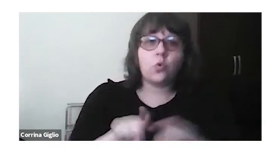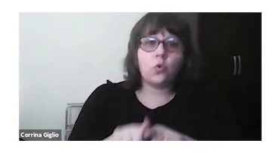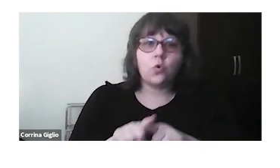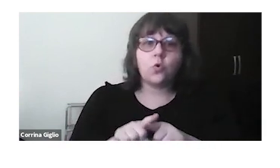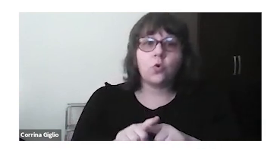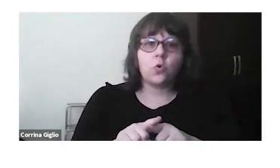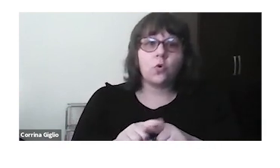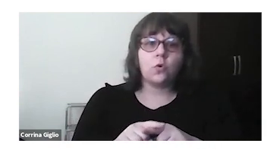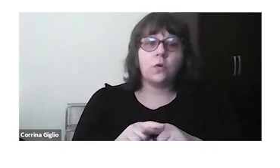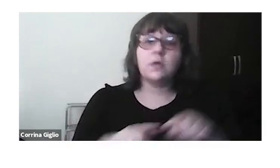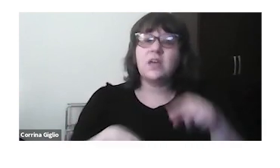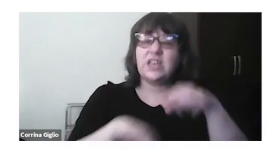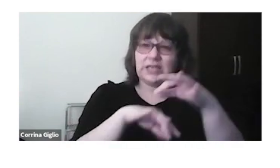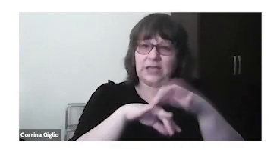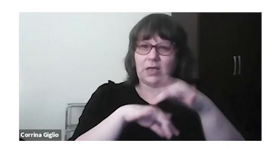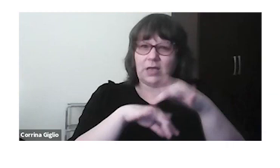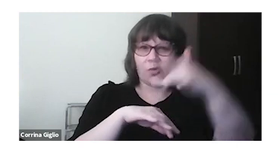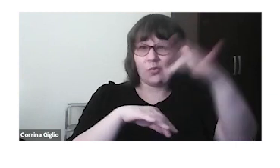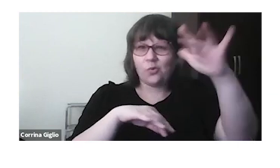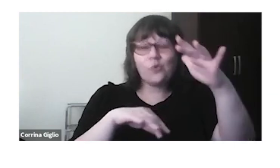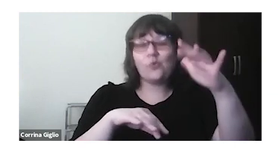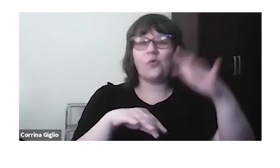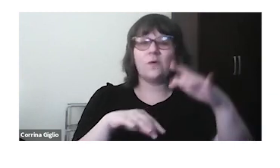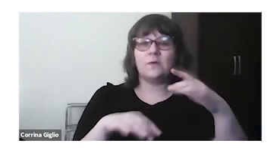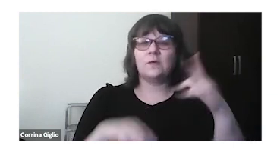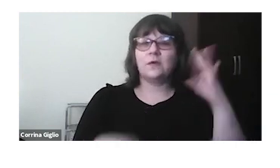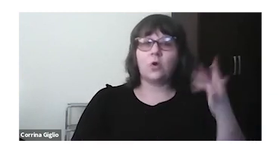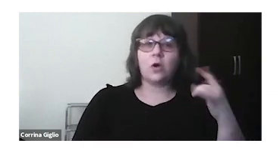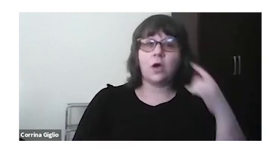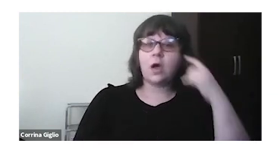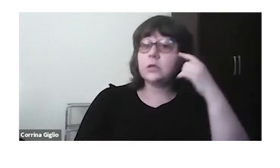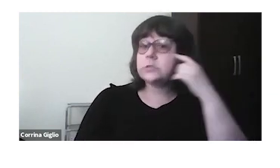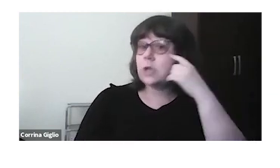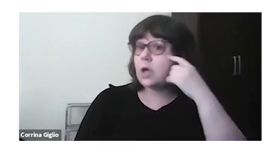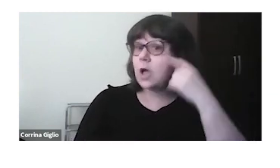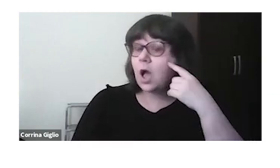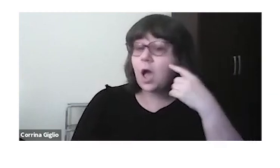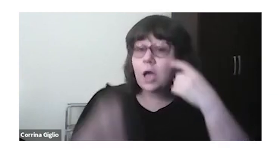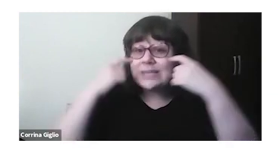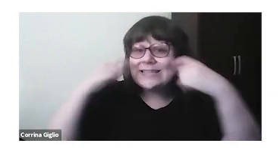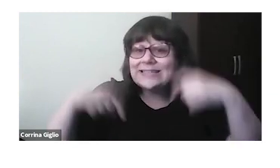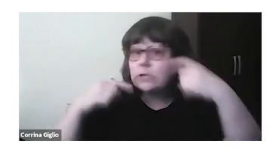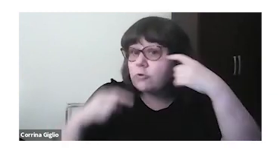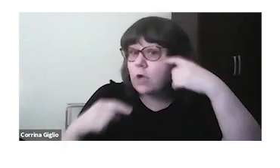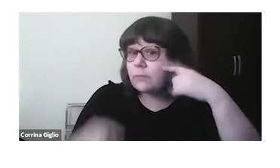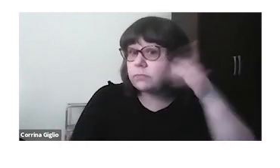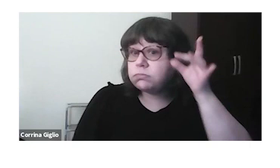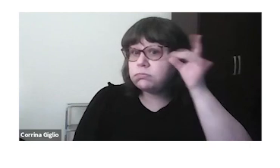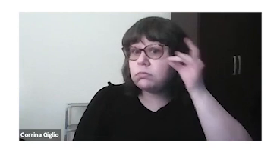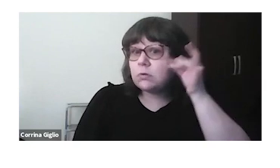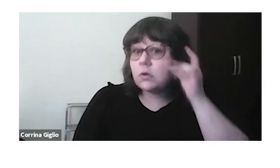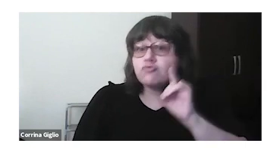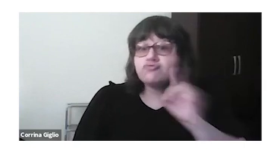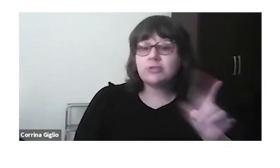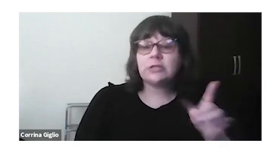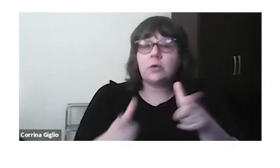large gold jewelry, and the teardrops under the eye. It's disputed, but it's widely